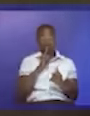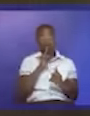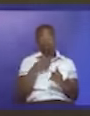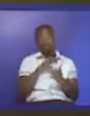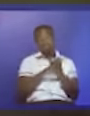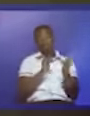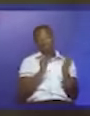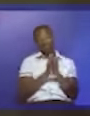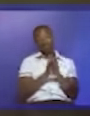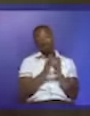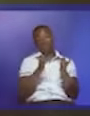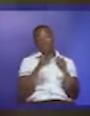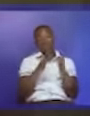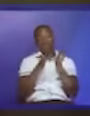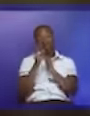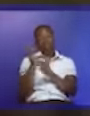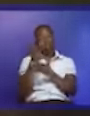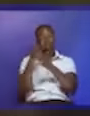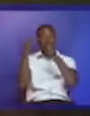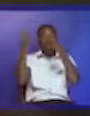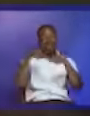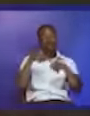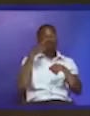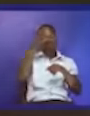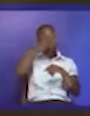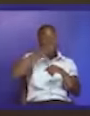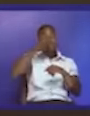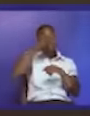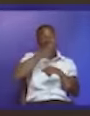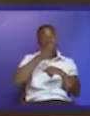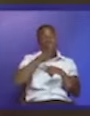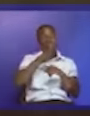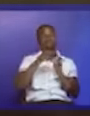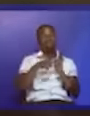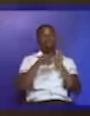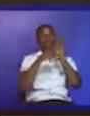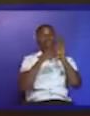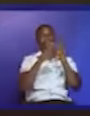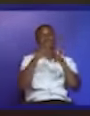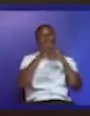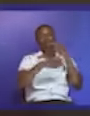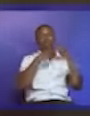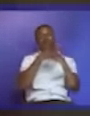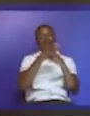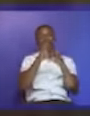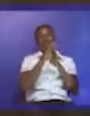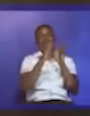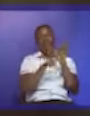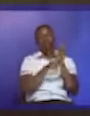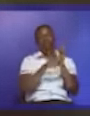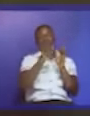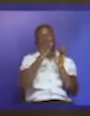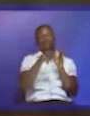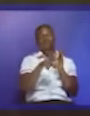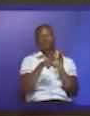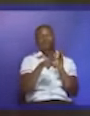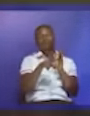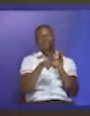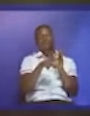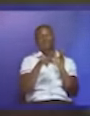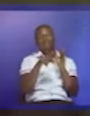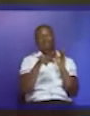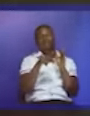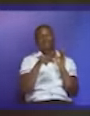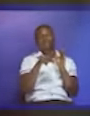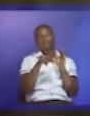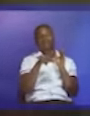that before Jesus returns, Africa will present to the world the biblical, apostolic, and prophetic portrait